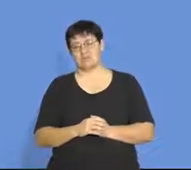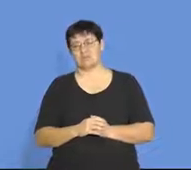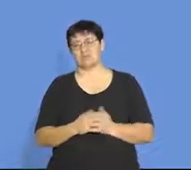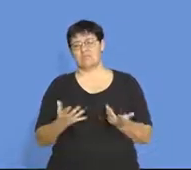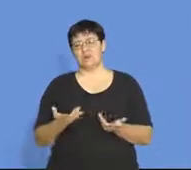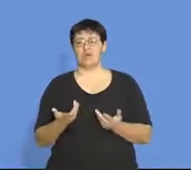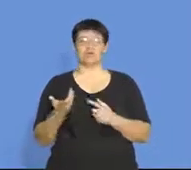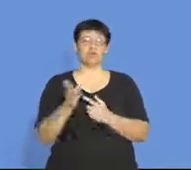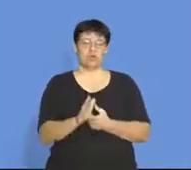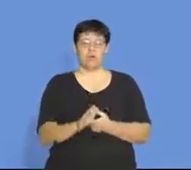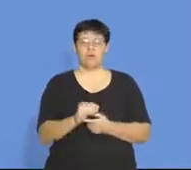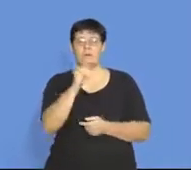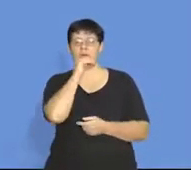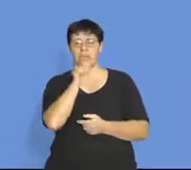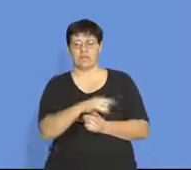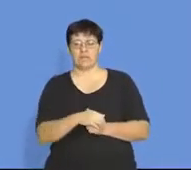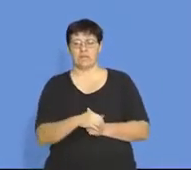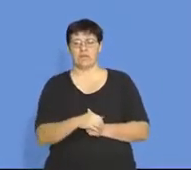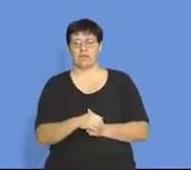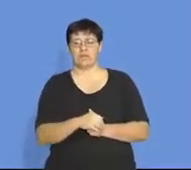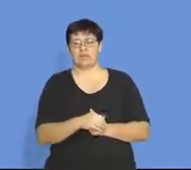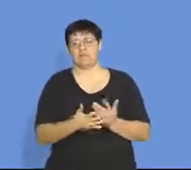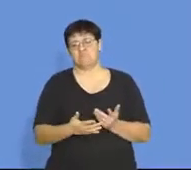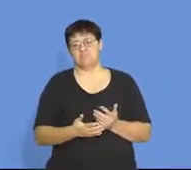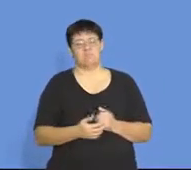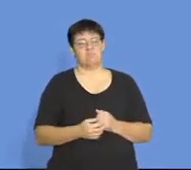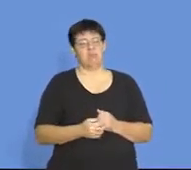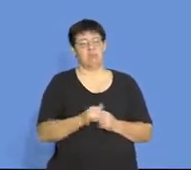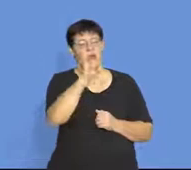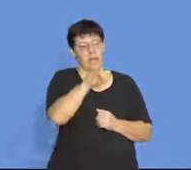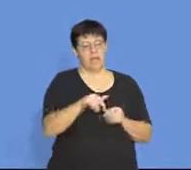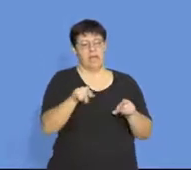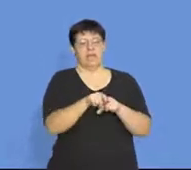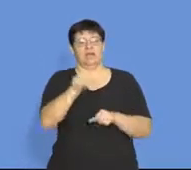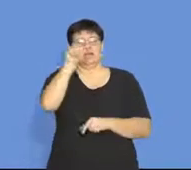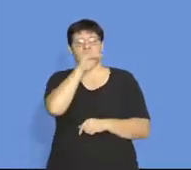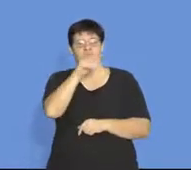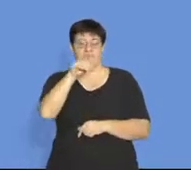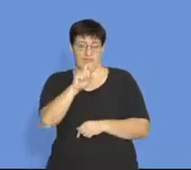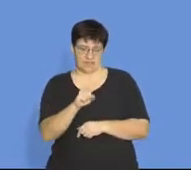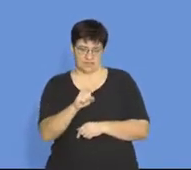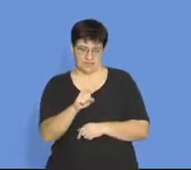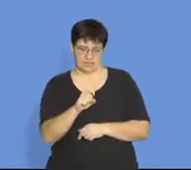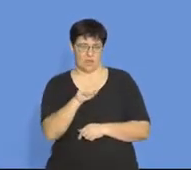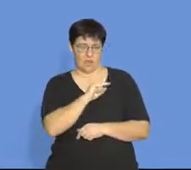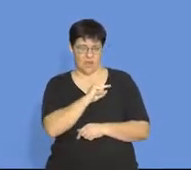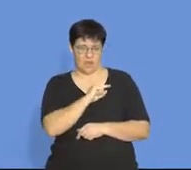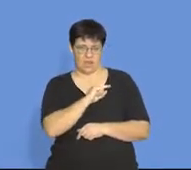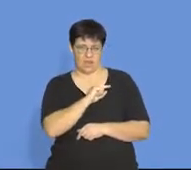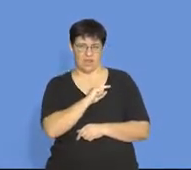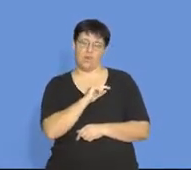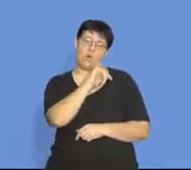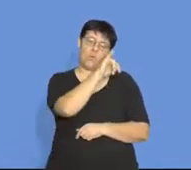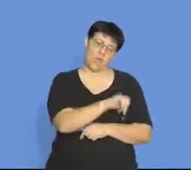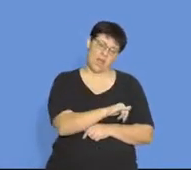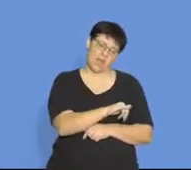explicit to show you what I mean when I say hyperbolic, it's normally 6 over x, because remember an equation is always like